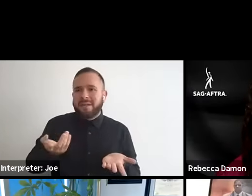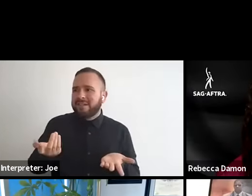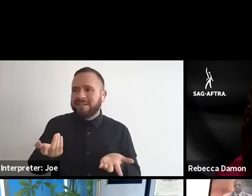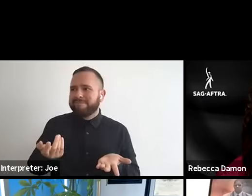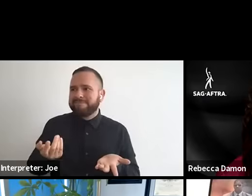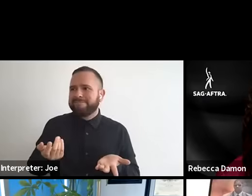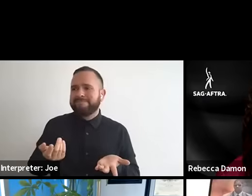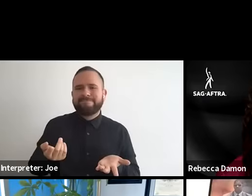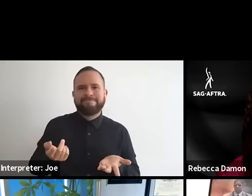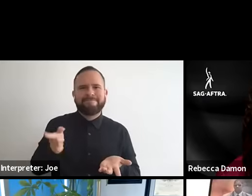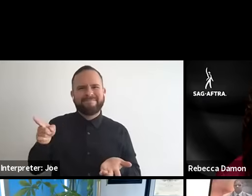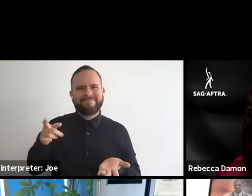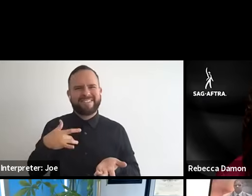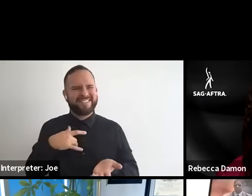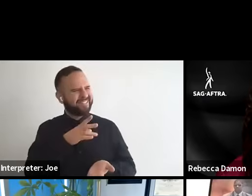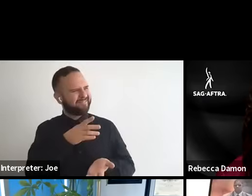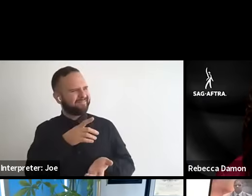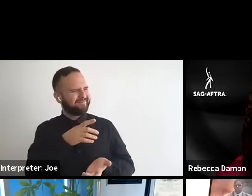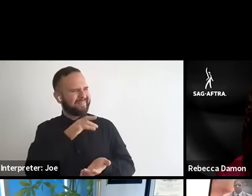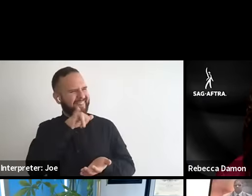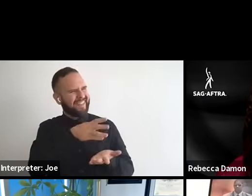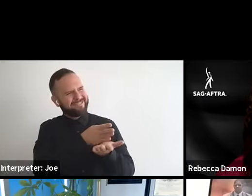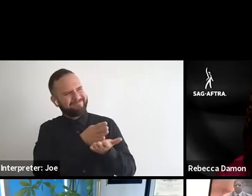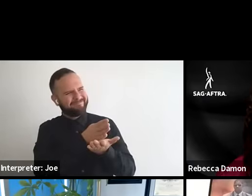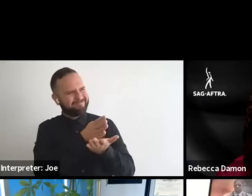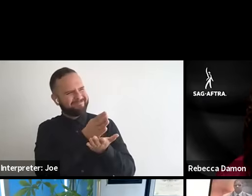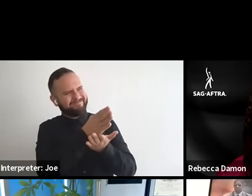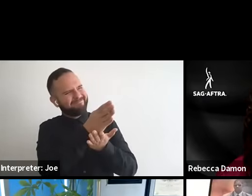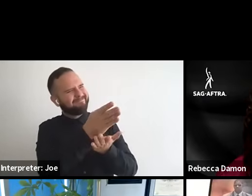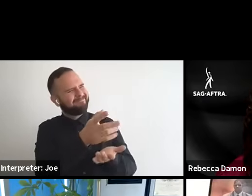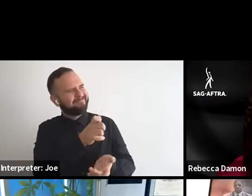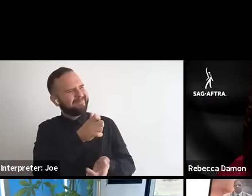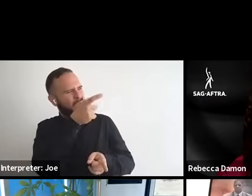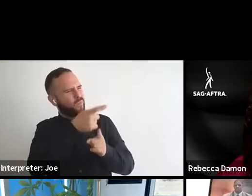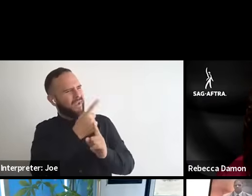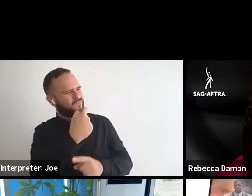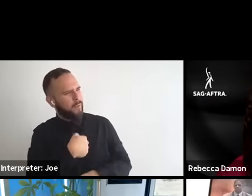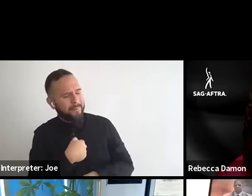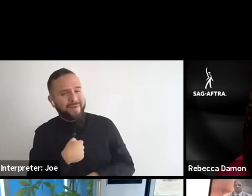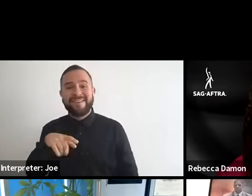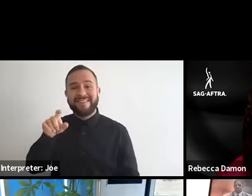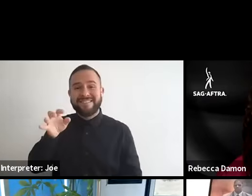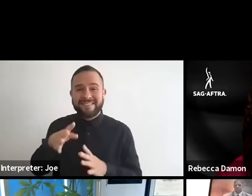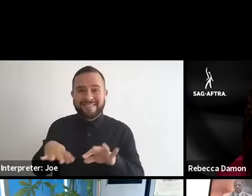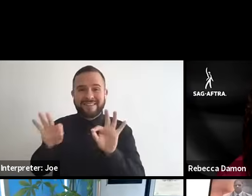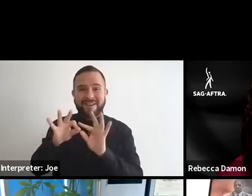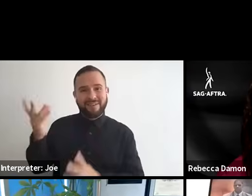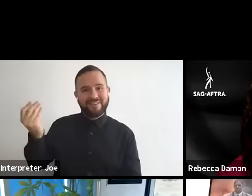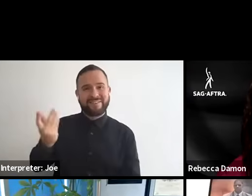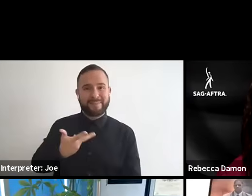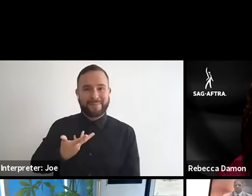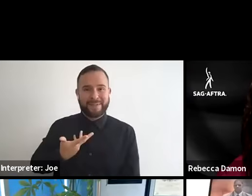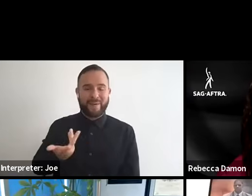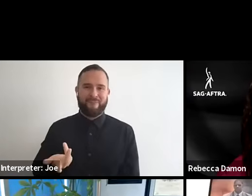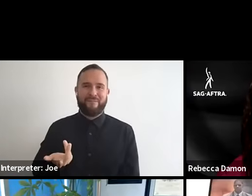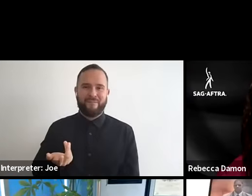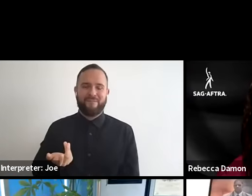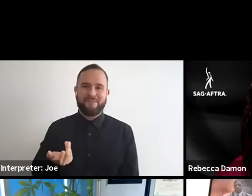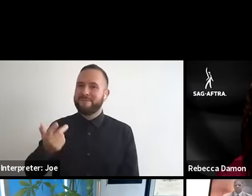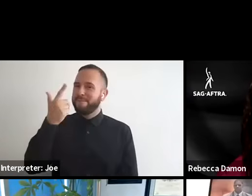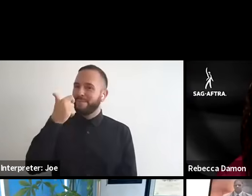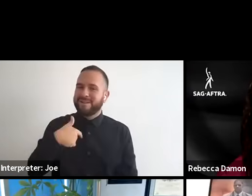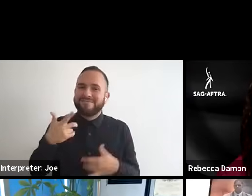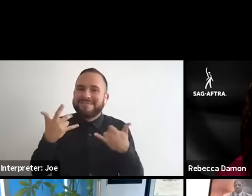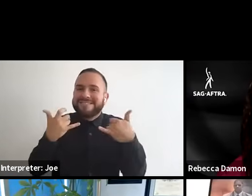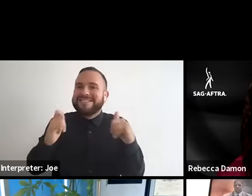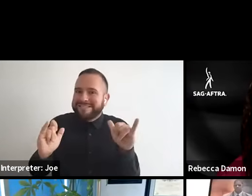direction that I'm going in is right for you, I need to know. because I'm going to still voice my